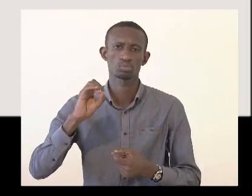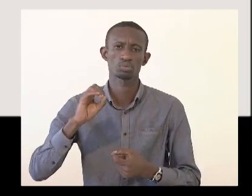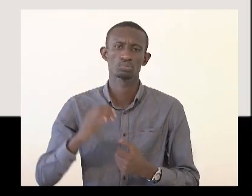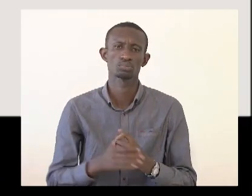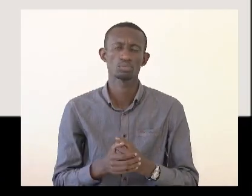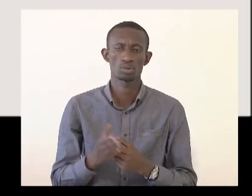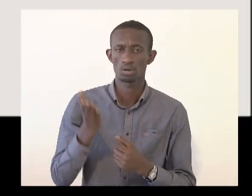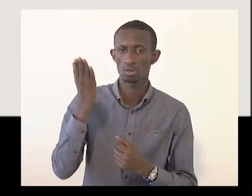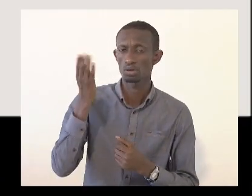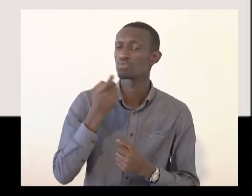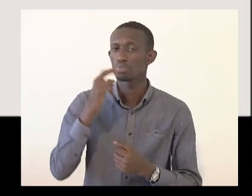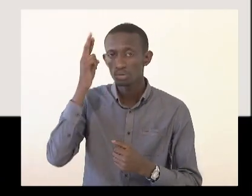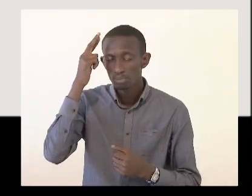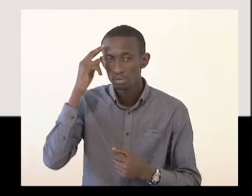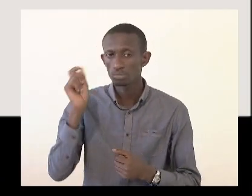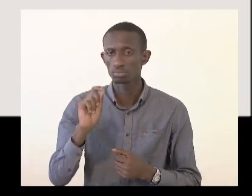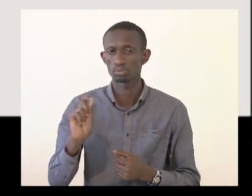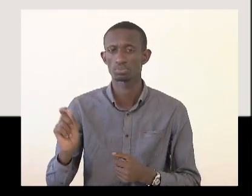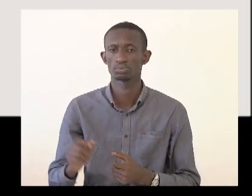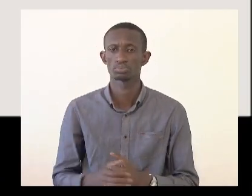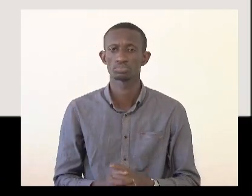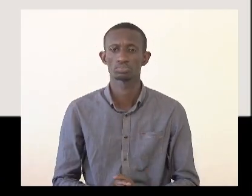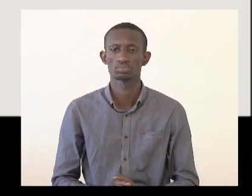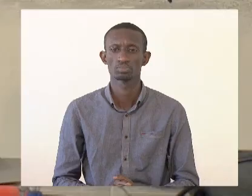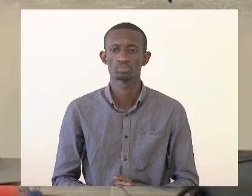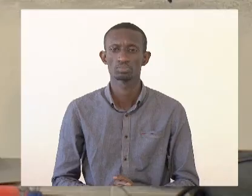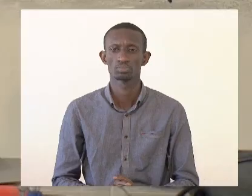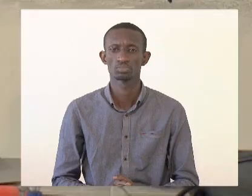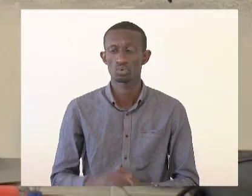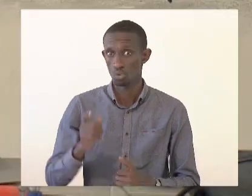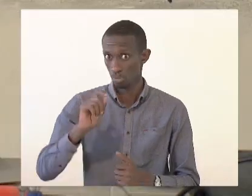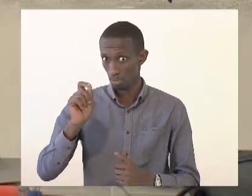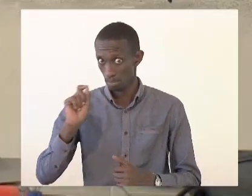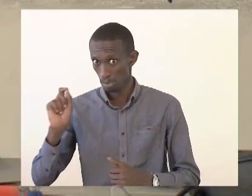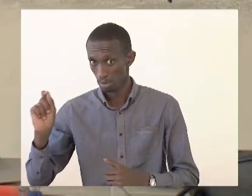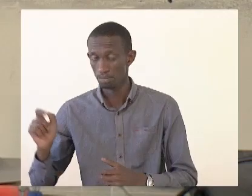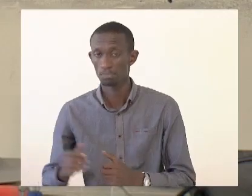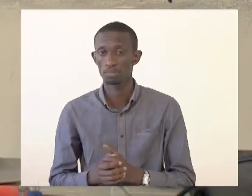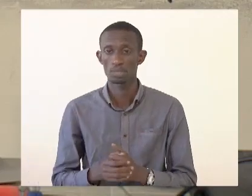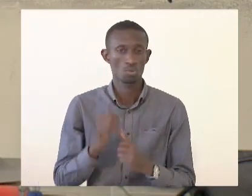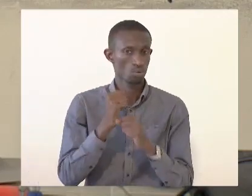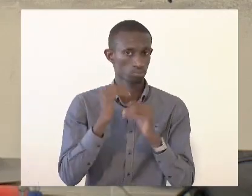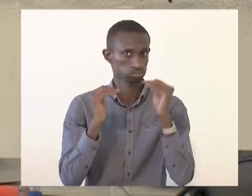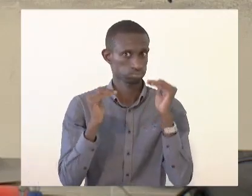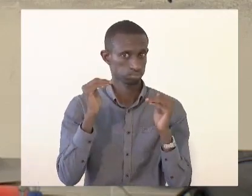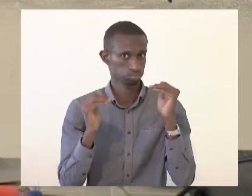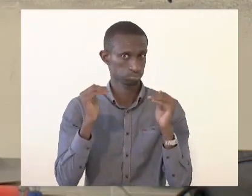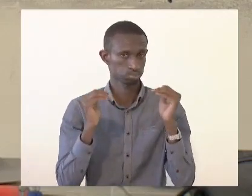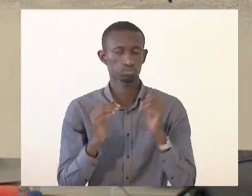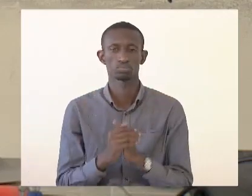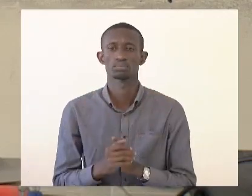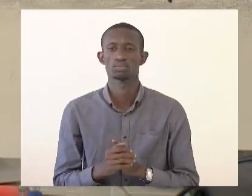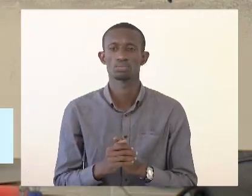you should remember to write, you complete the equations, you balance them,